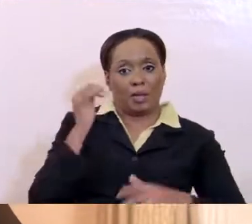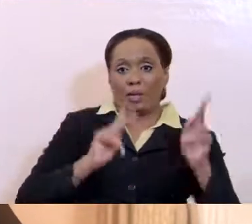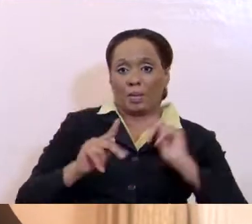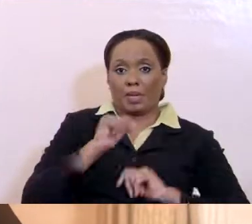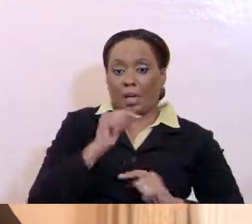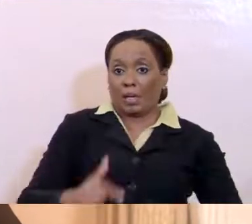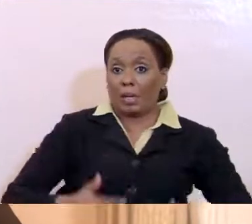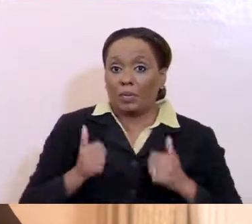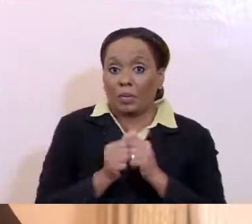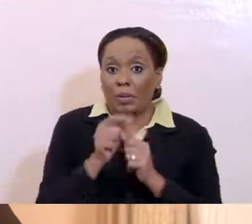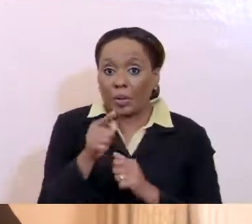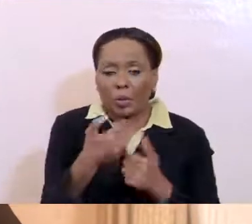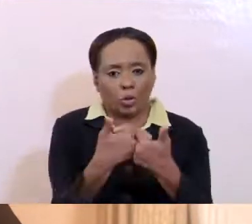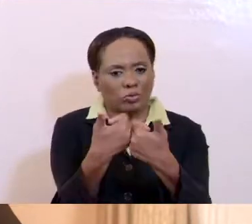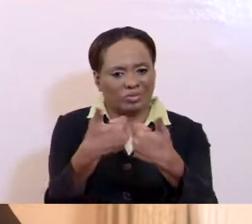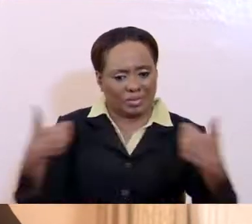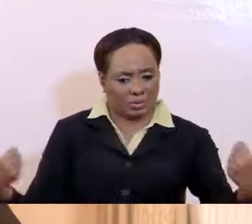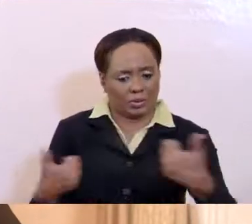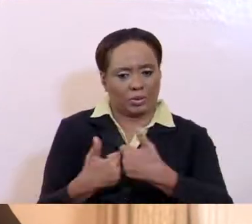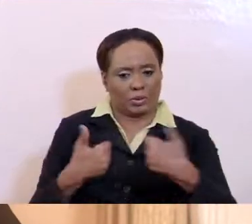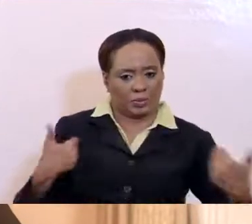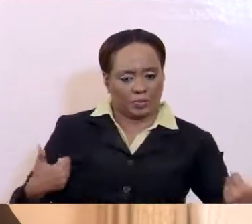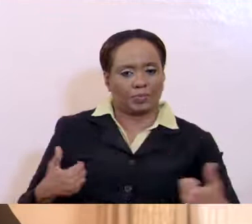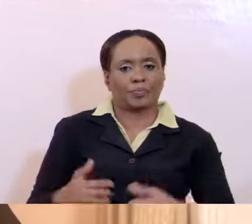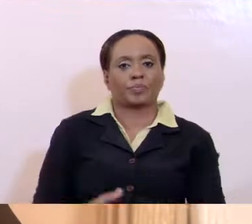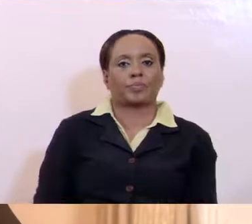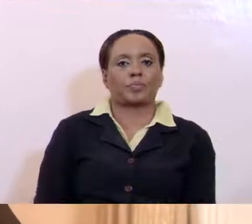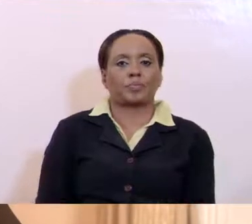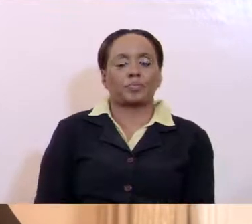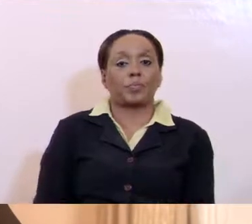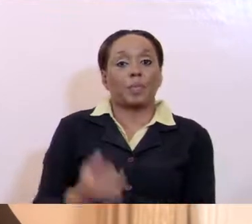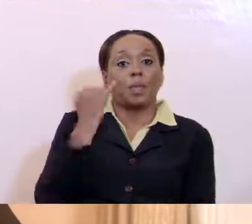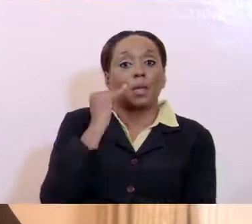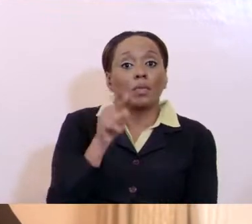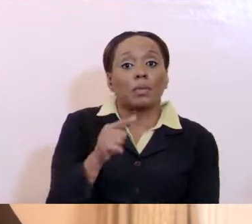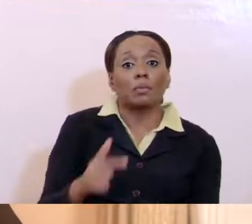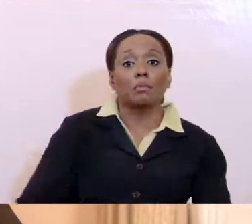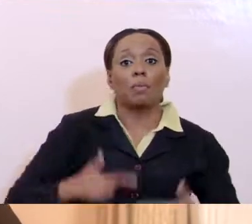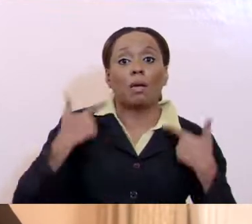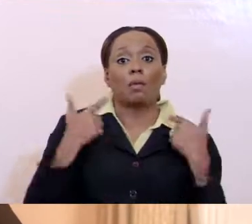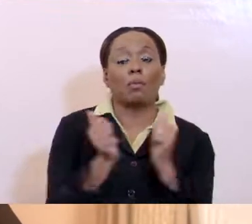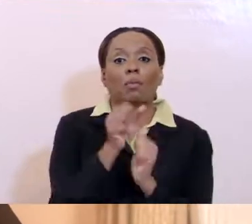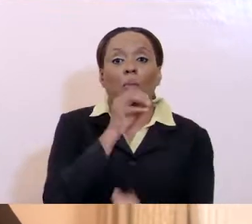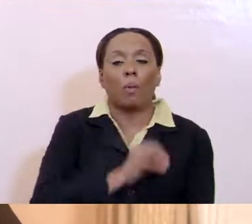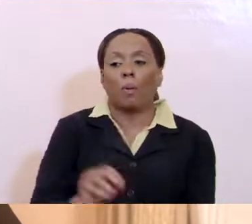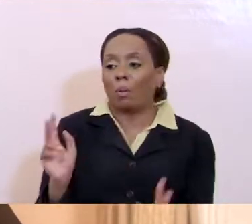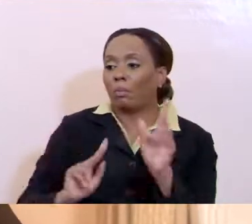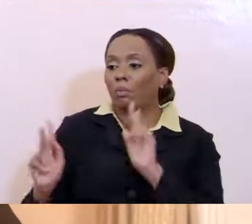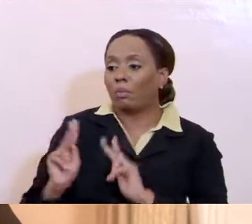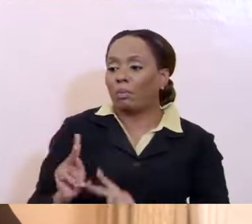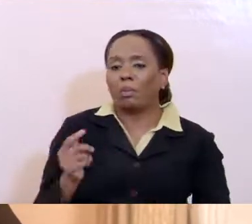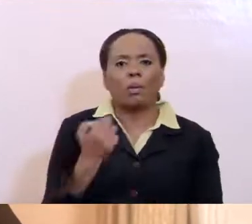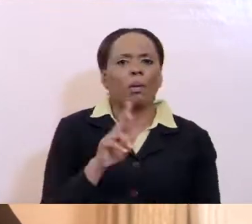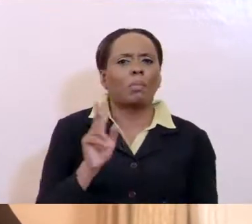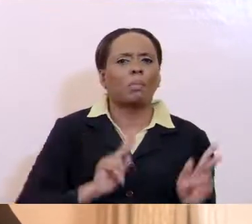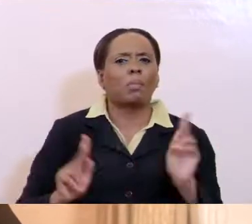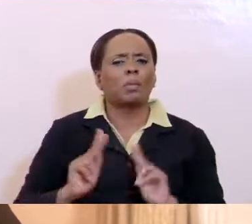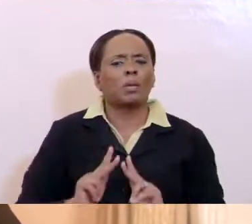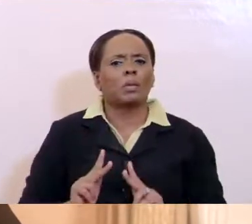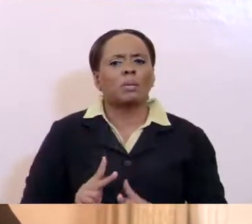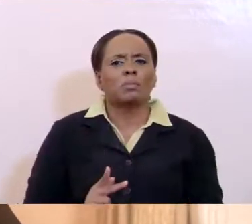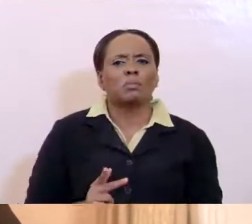your family and members of your household, particularly around senior citizens and those who have chronic